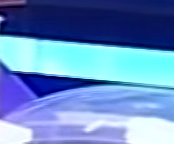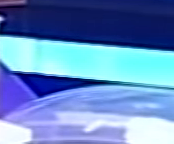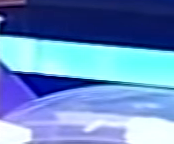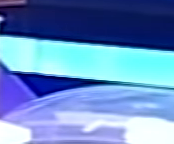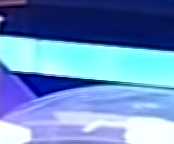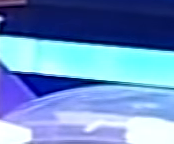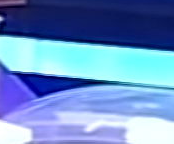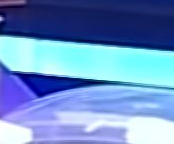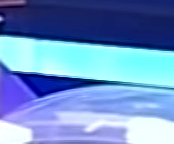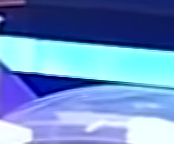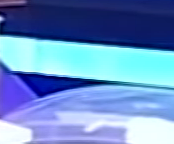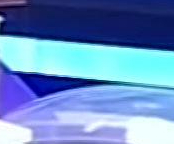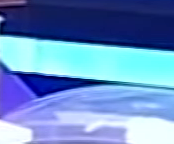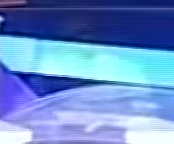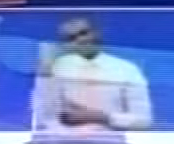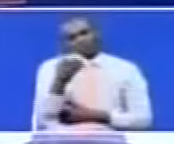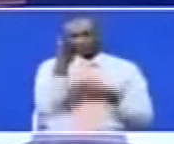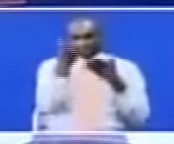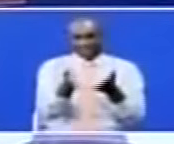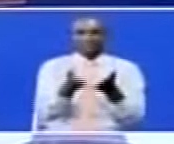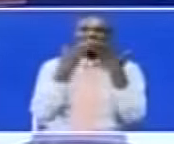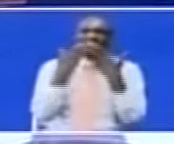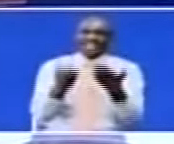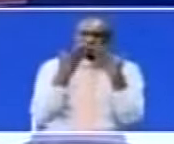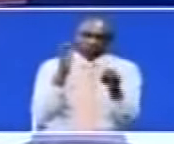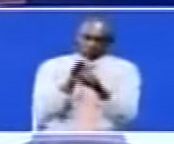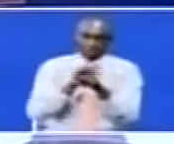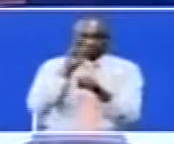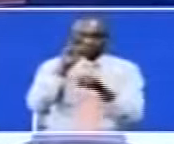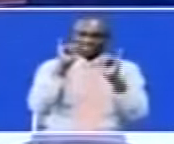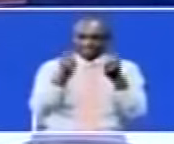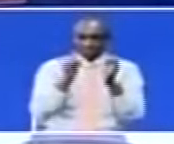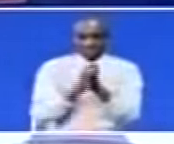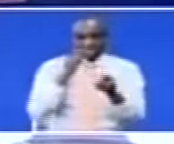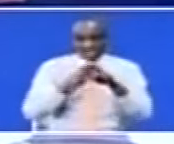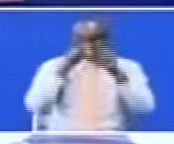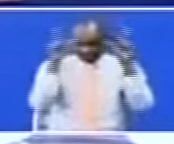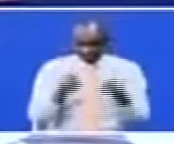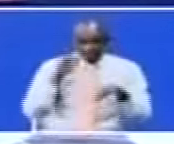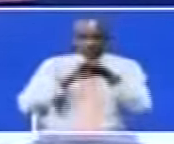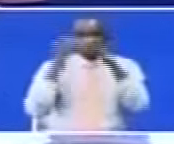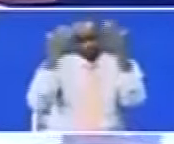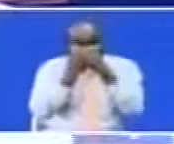And that, ladies and gentlemen, is where we leave it on KTN Prime. Thank you so much for watching. I'm Linda Ogutu. Have a